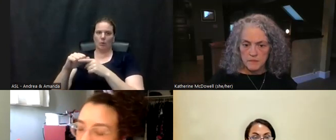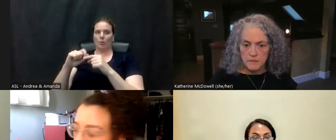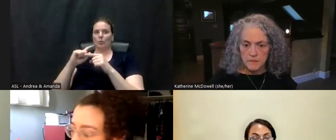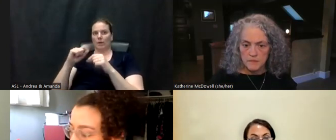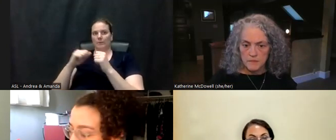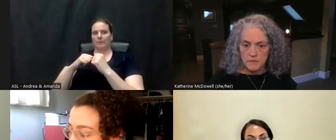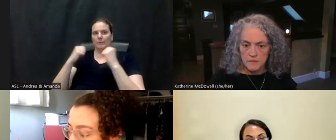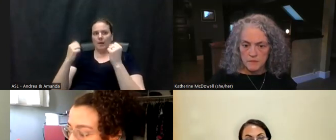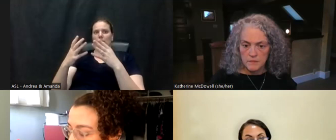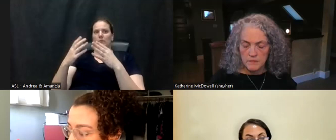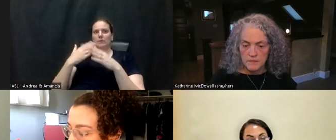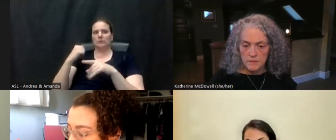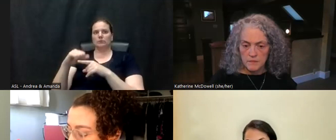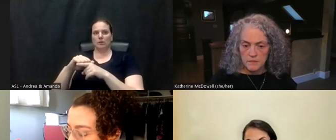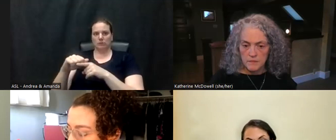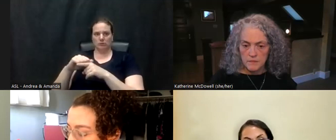it comes to